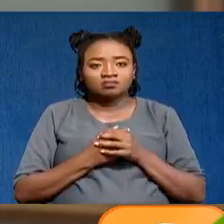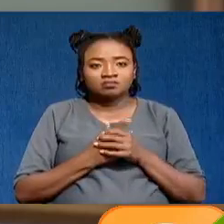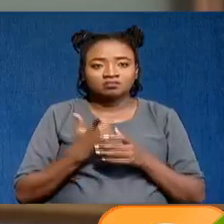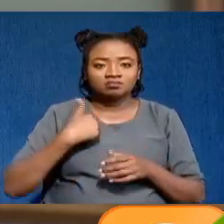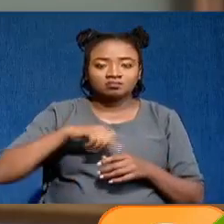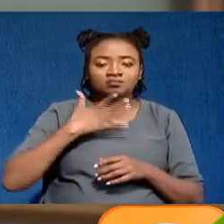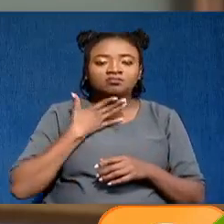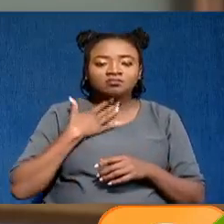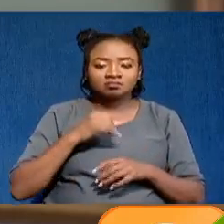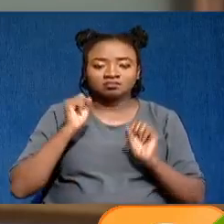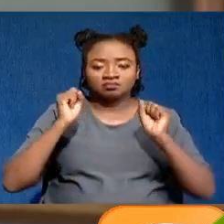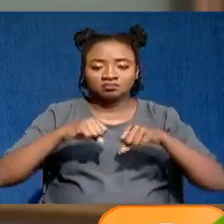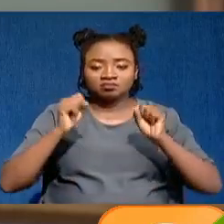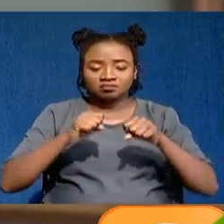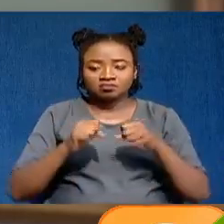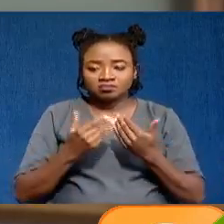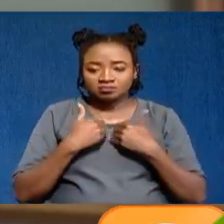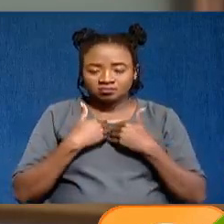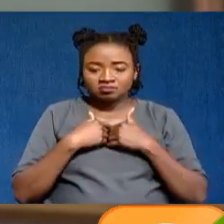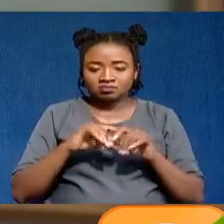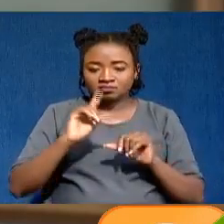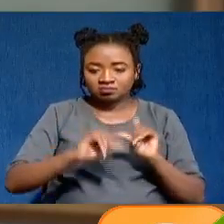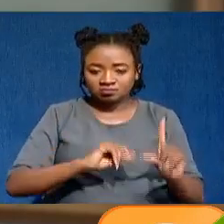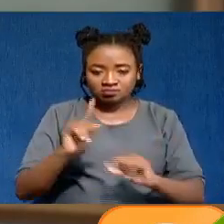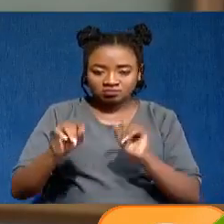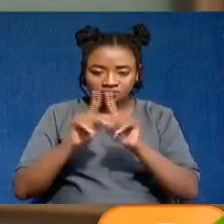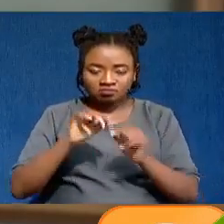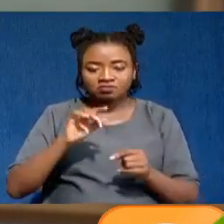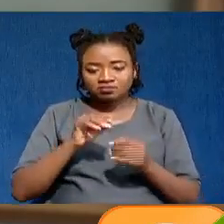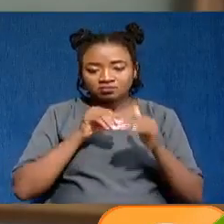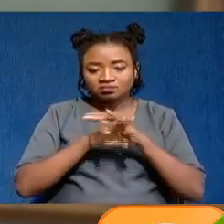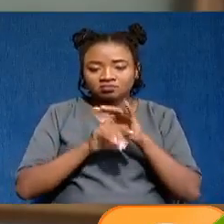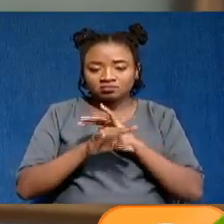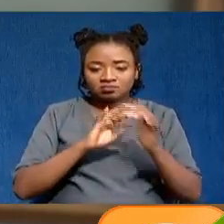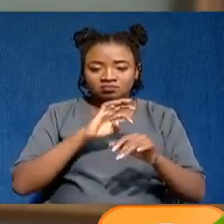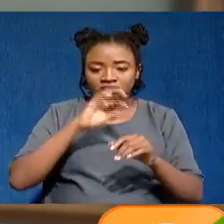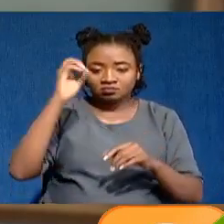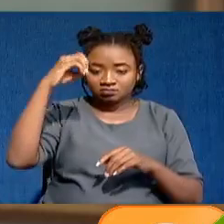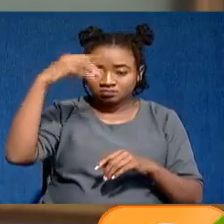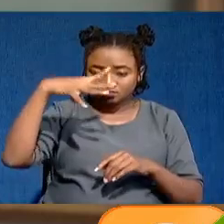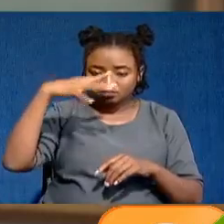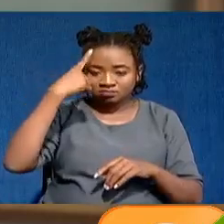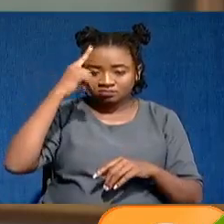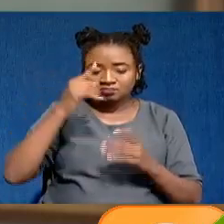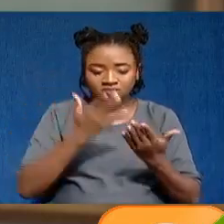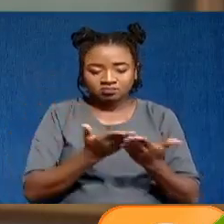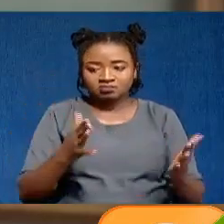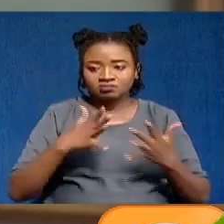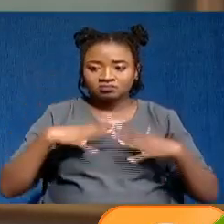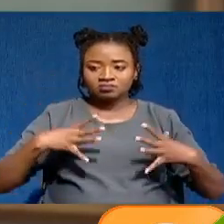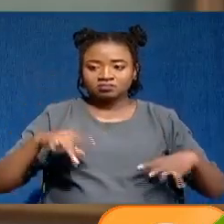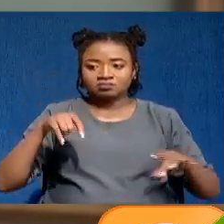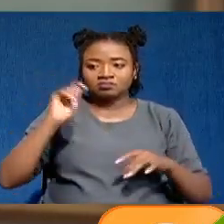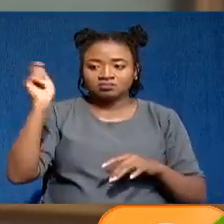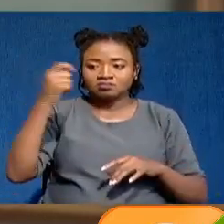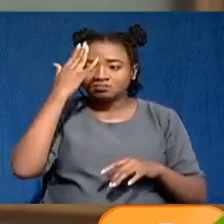to be able to have a cheaper, affordable, and accessible energy for the wananchi of Kenya,